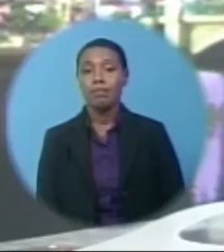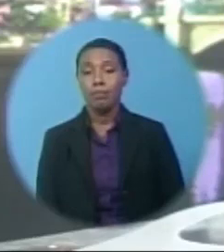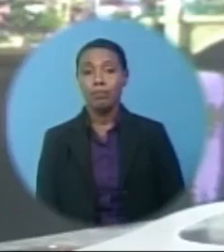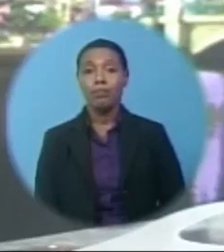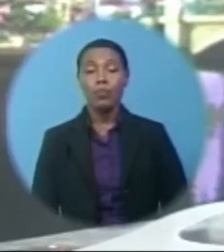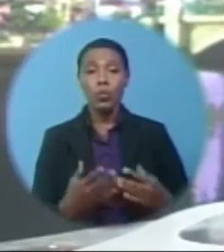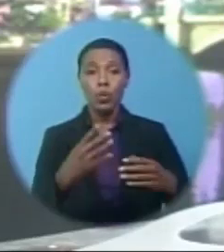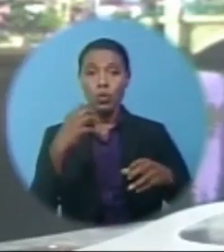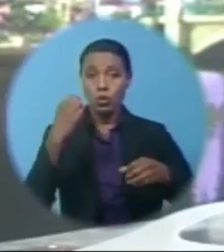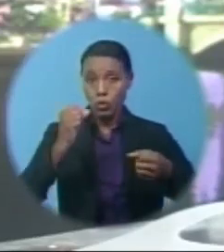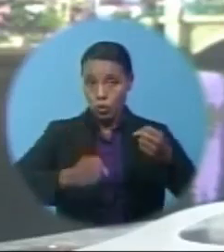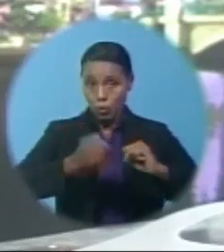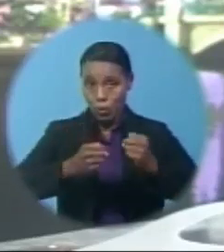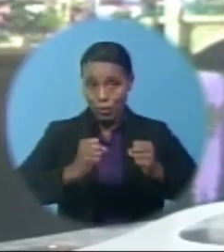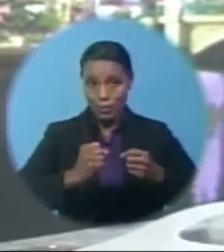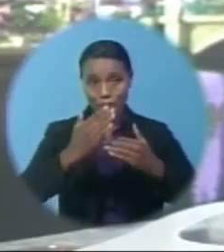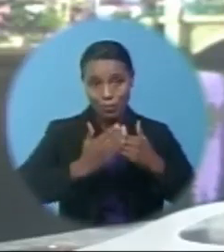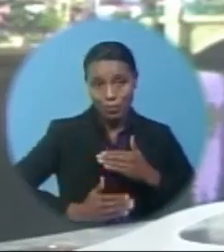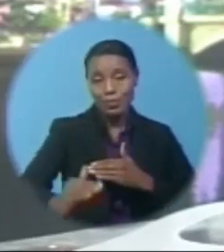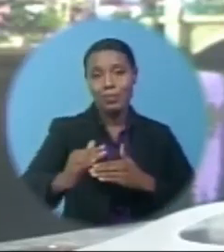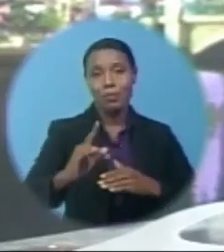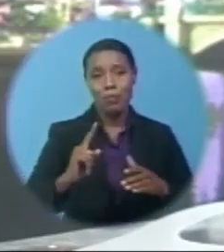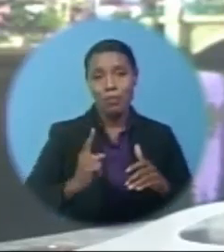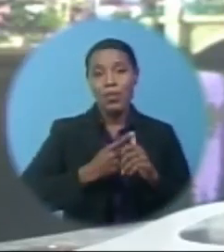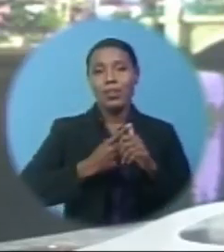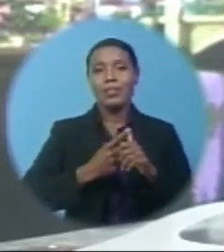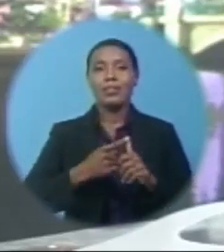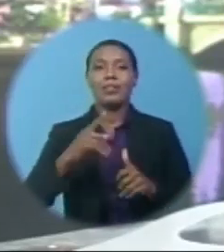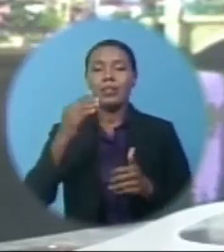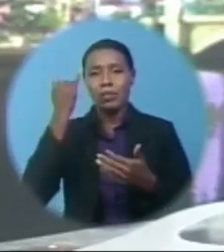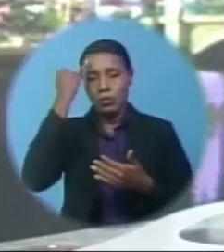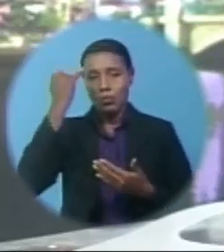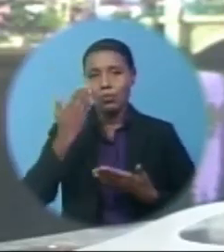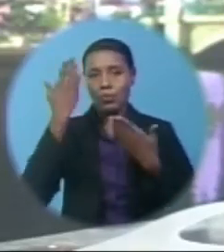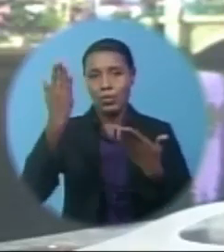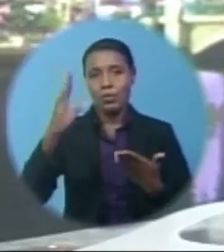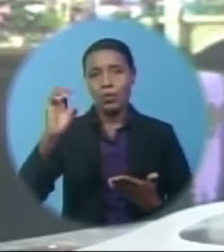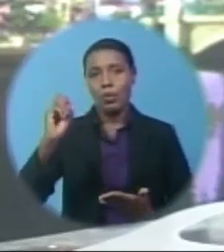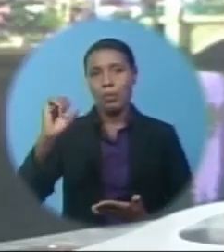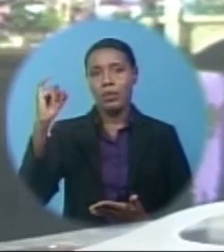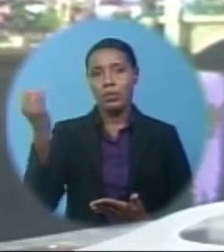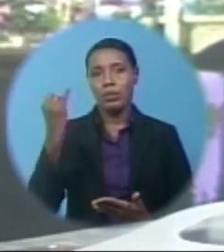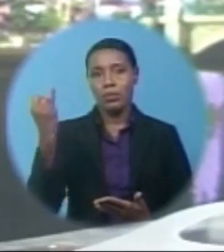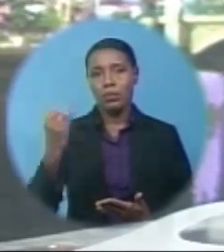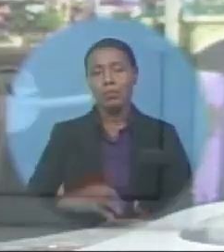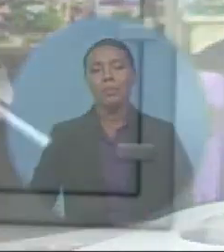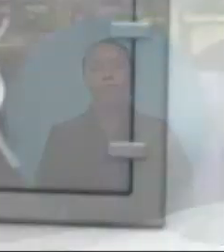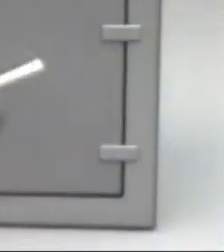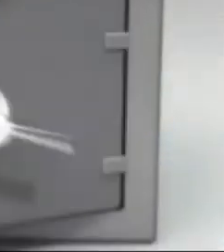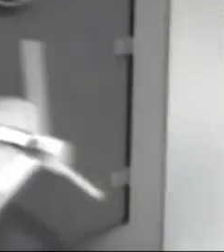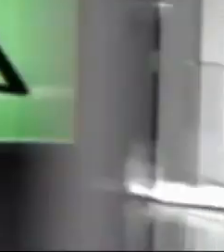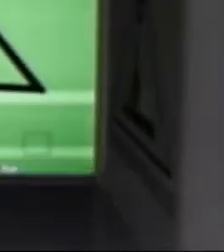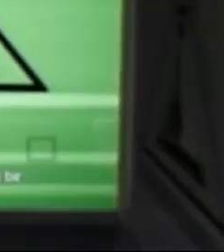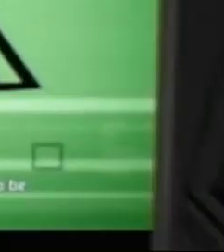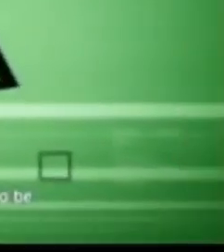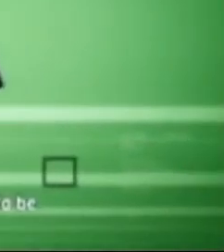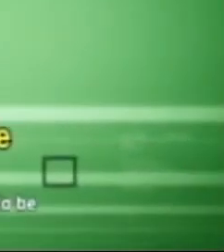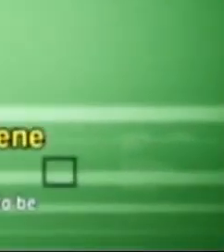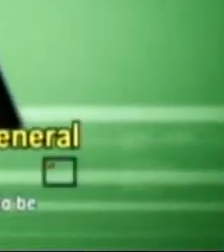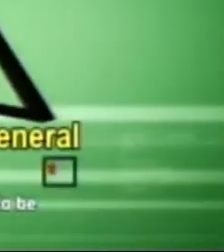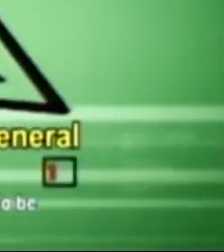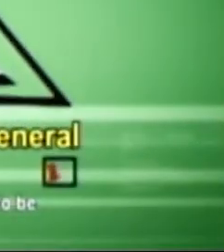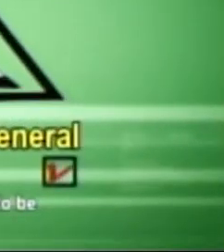Well, a glimpse into the world of sports is next, but first, here's a tip from Cooperators General Insurance. This tip of the day is brought to you